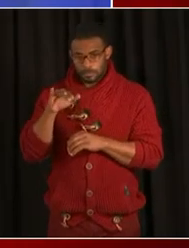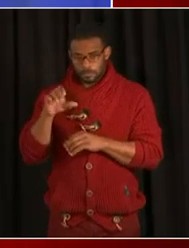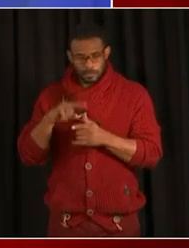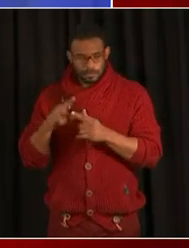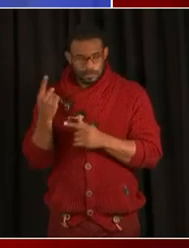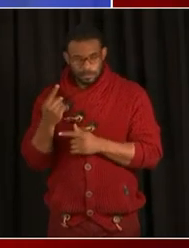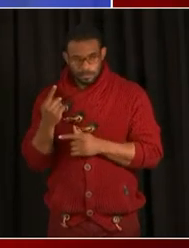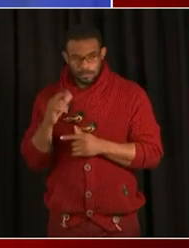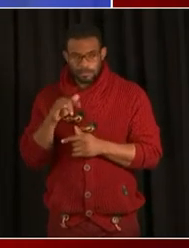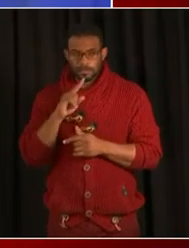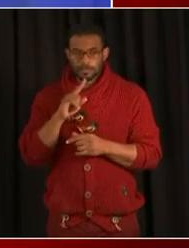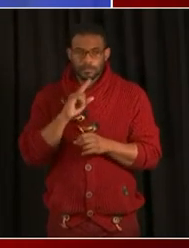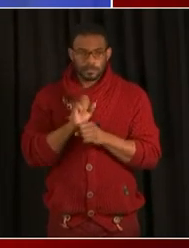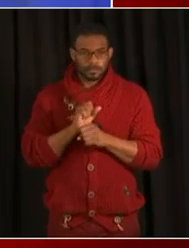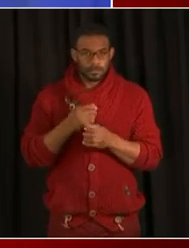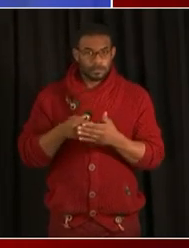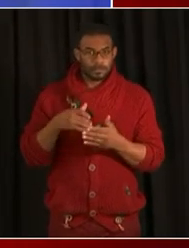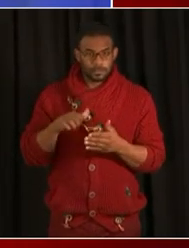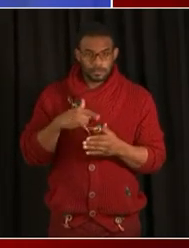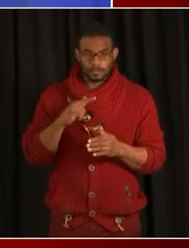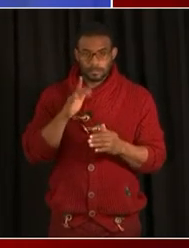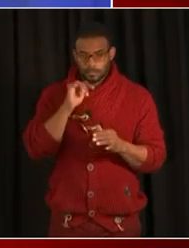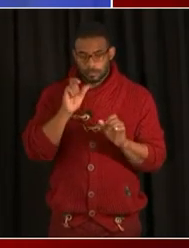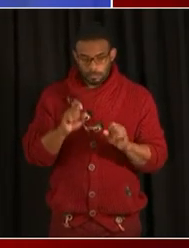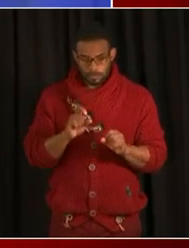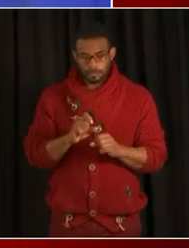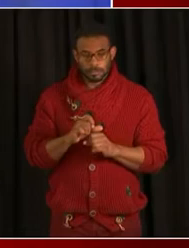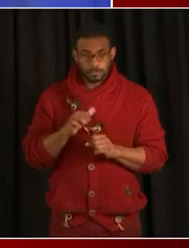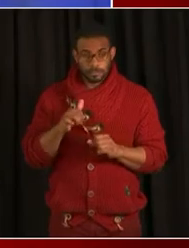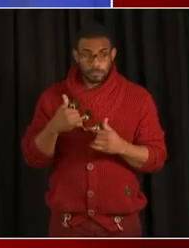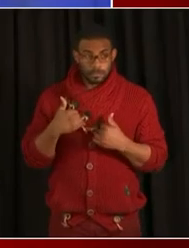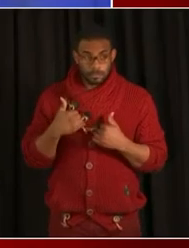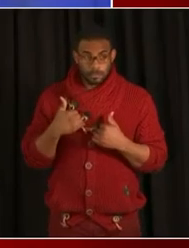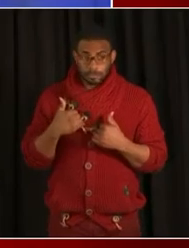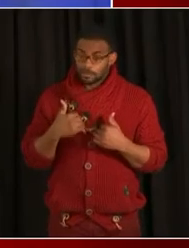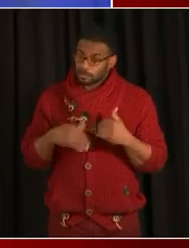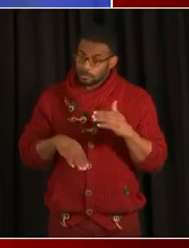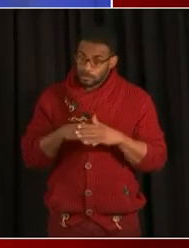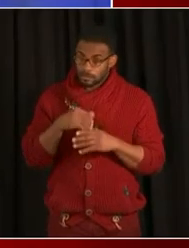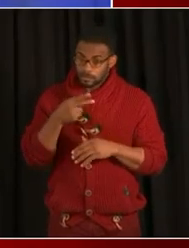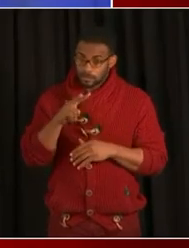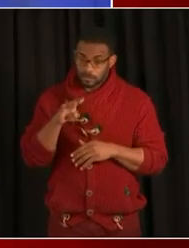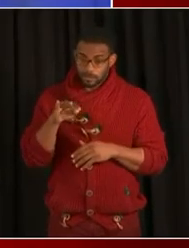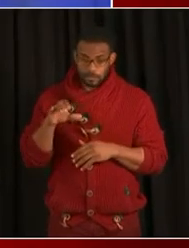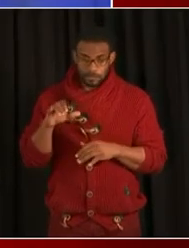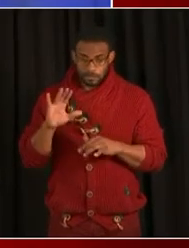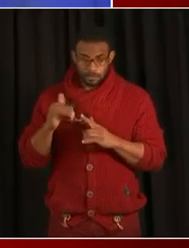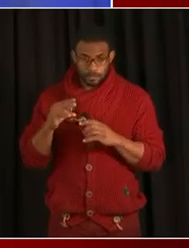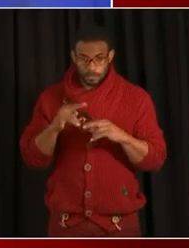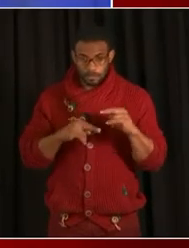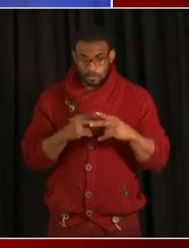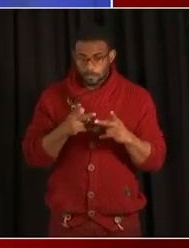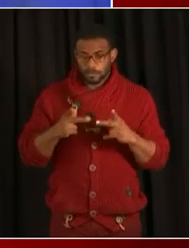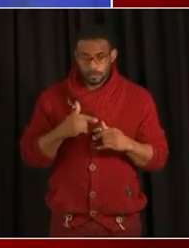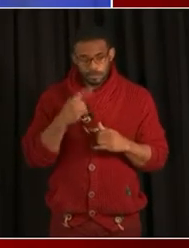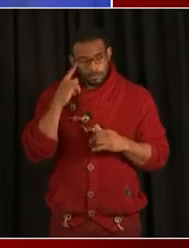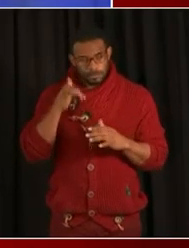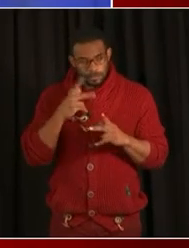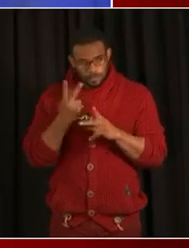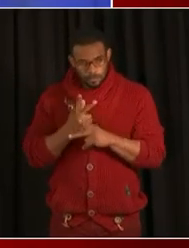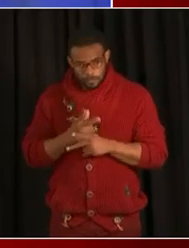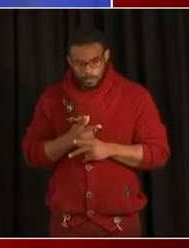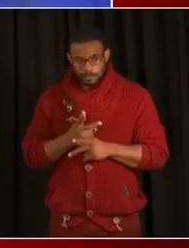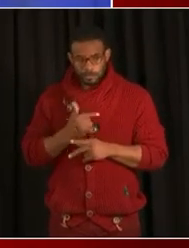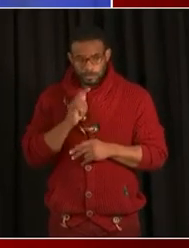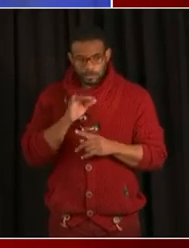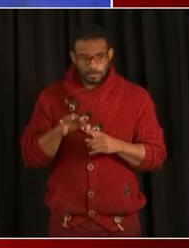like that. That will be real expenses that we're going to have to. I mean, we have a maxed-out HVAC system at all of our venues, but I think that we're